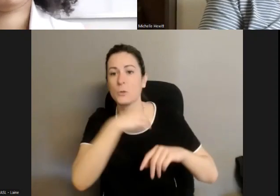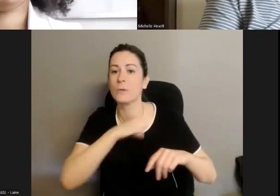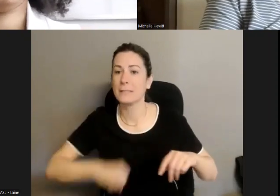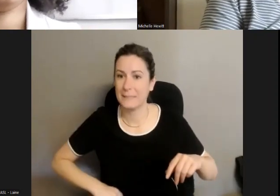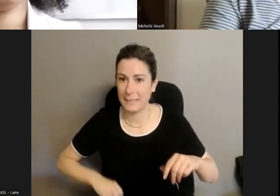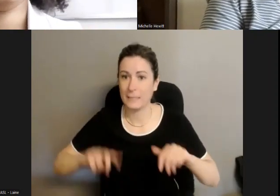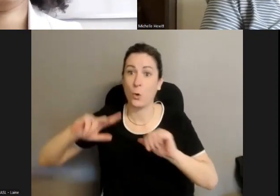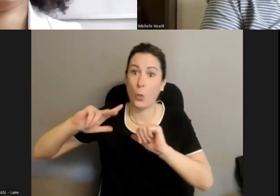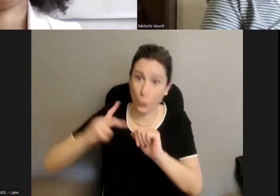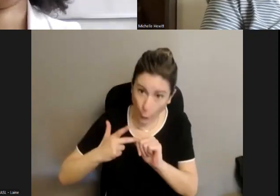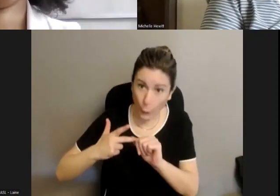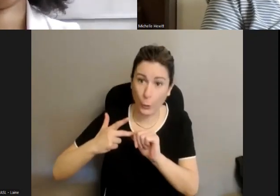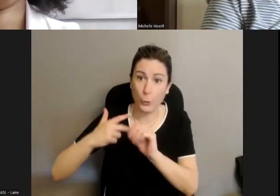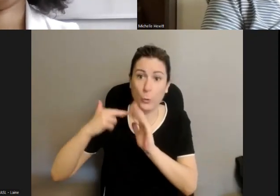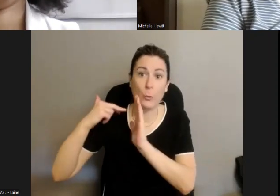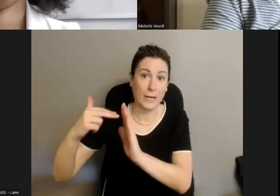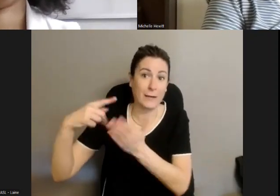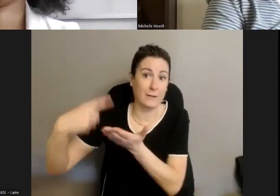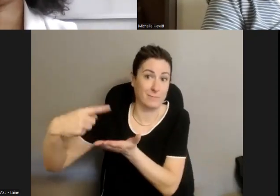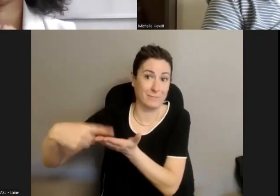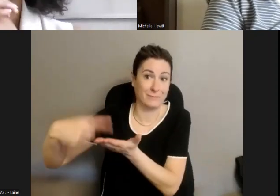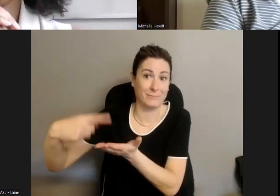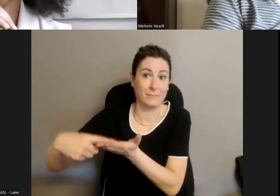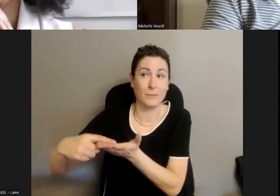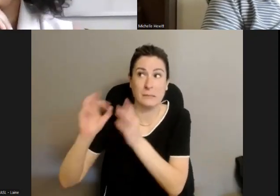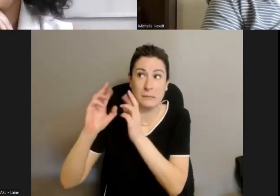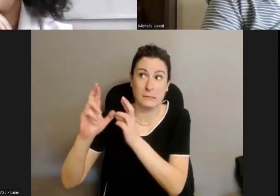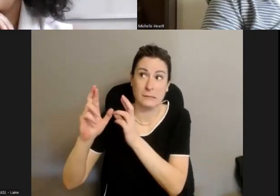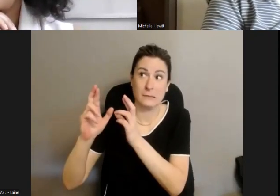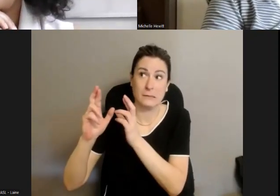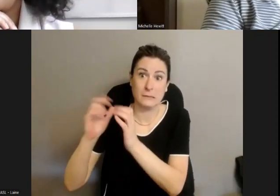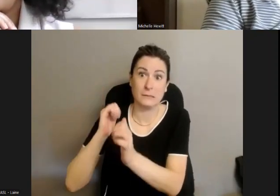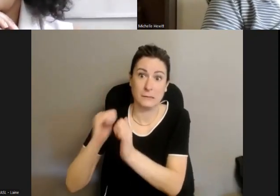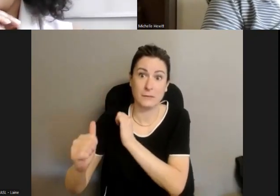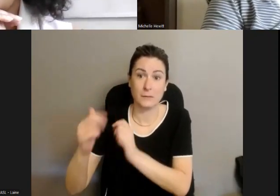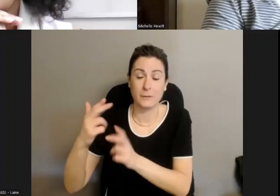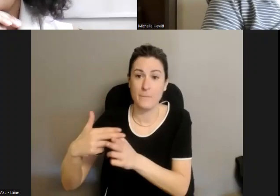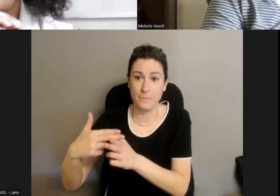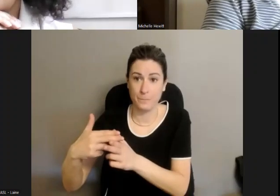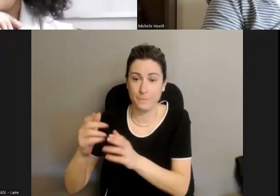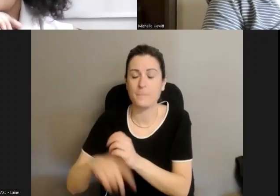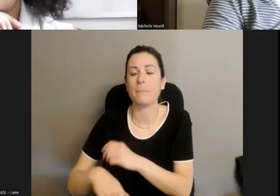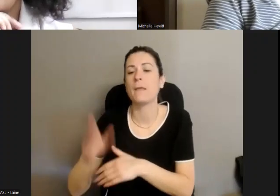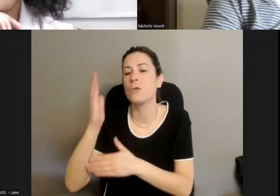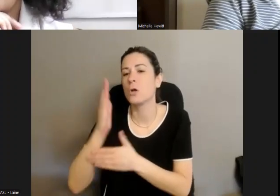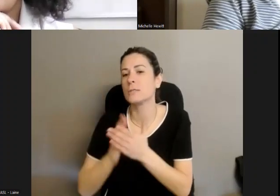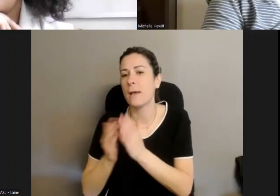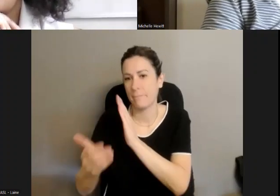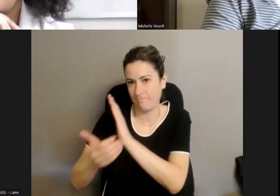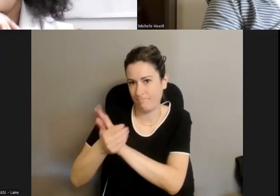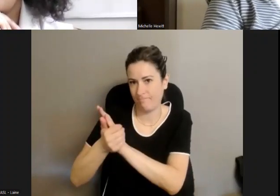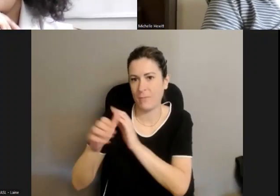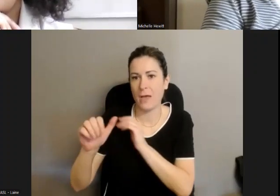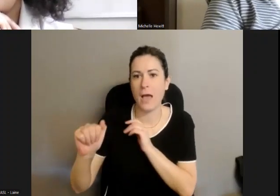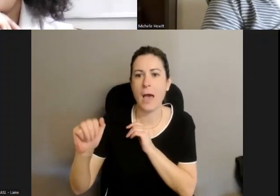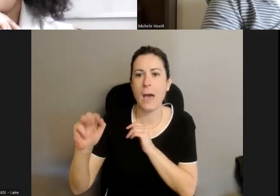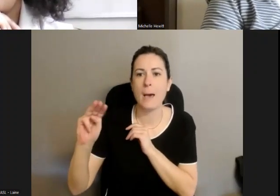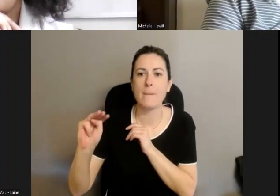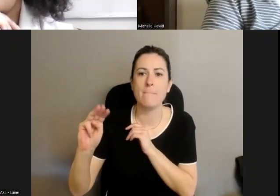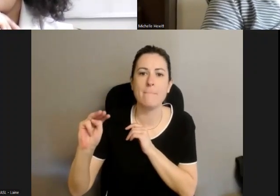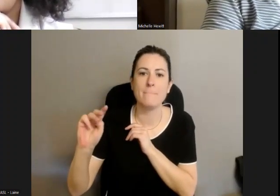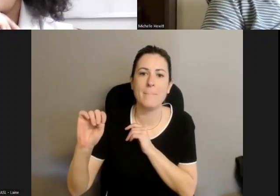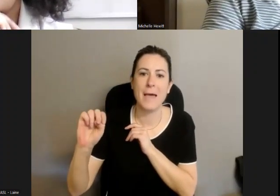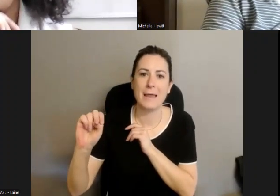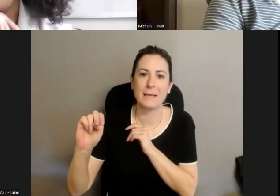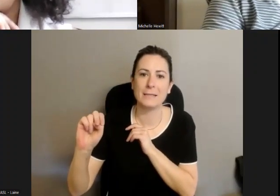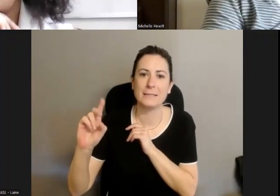Amendments have been proposed, and without getting too technical, those amendments then have to, if they are passed today and tomorrow